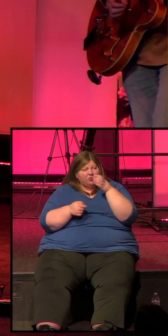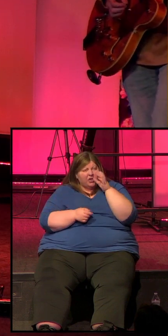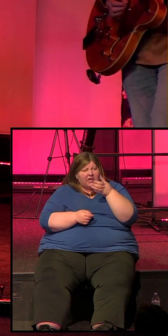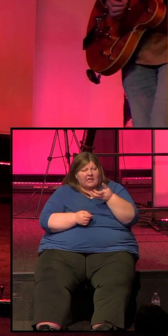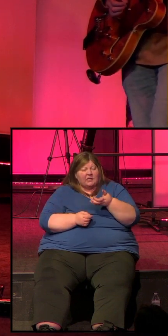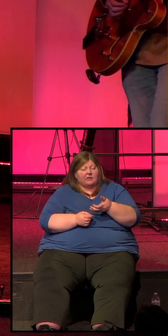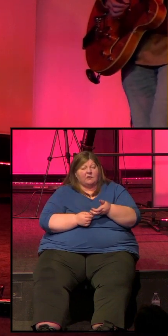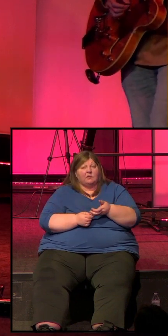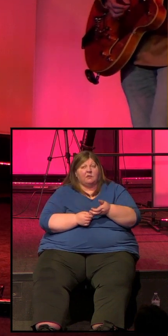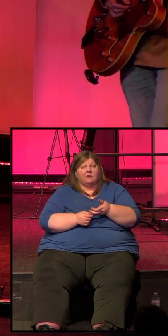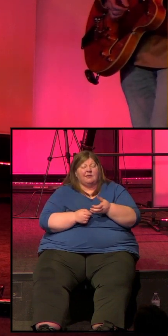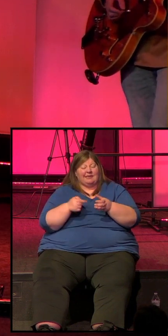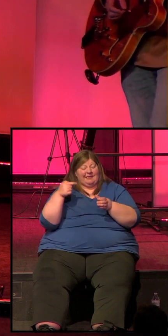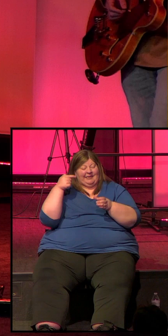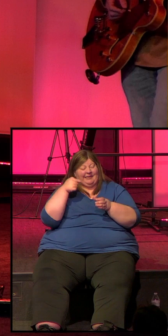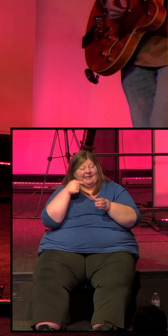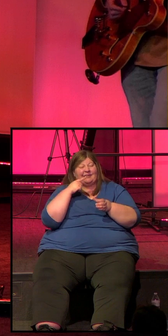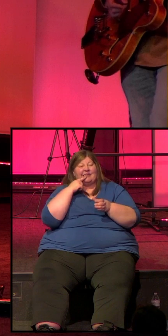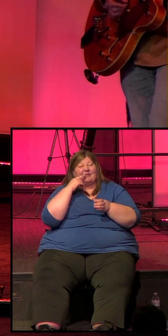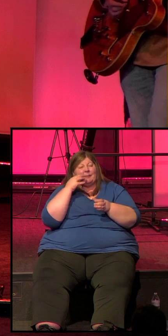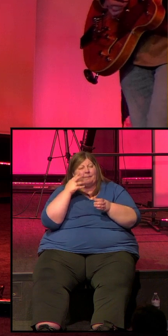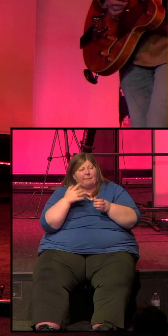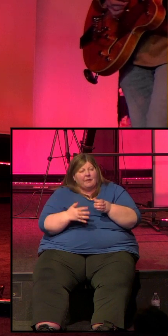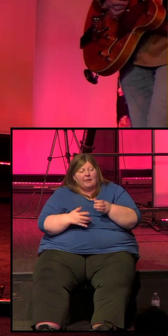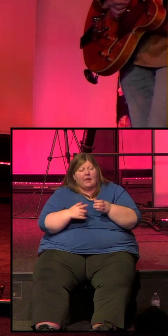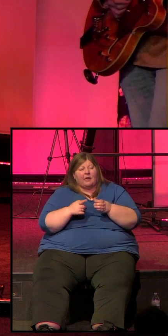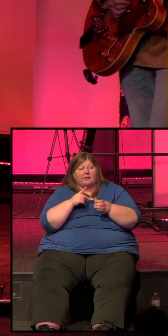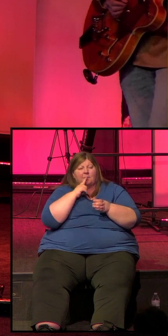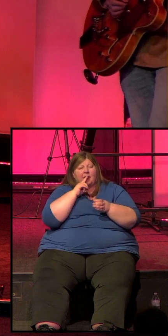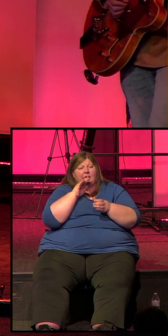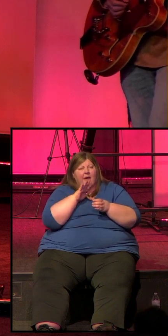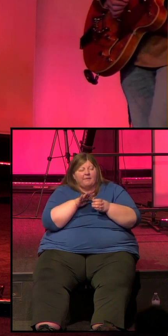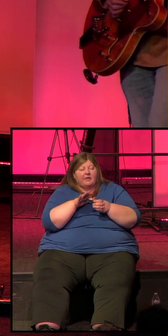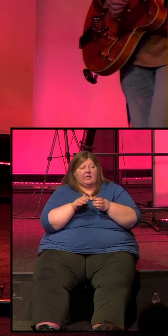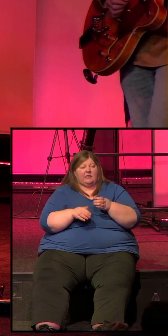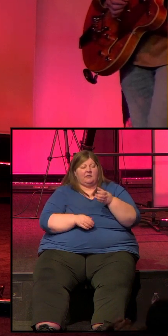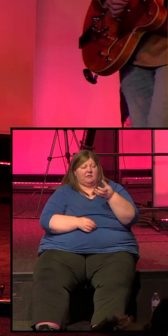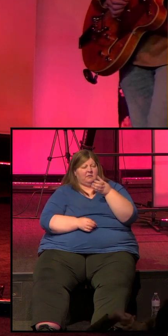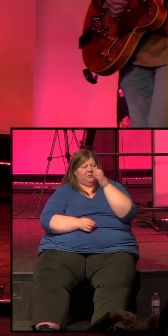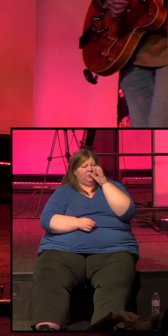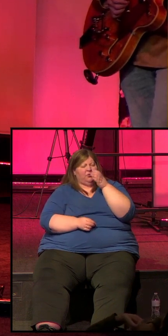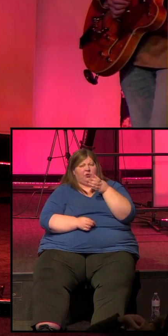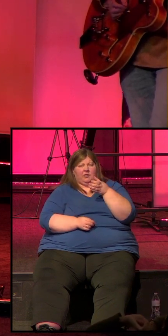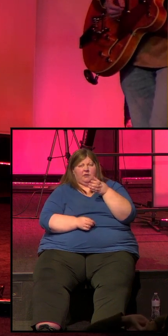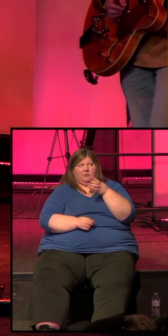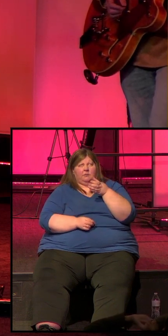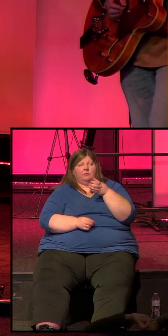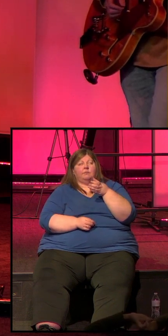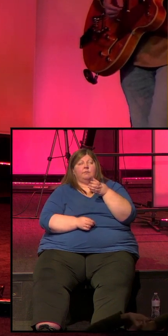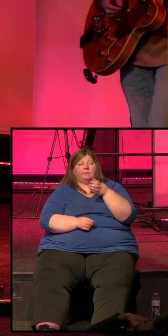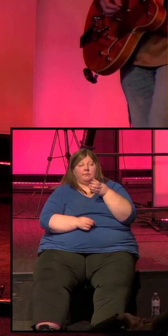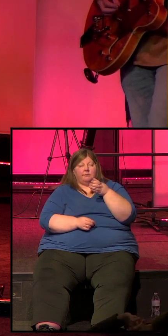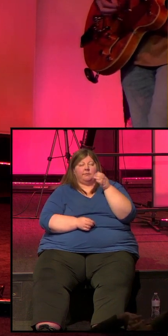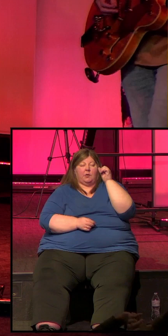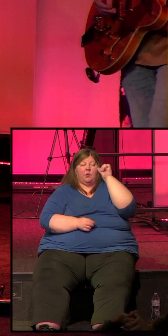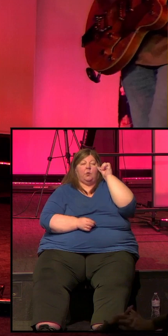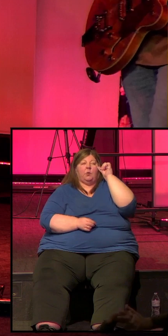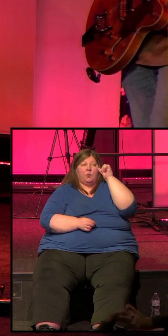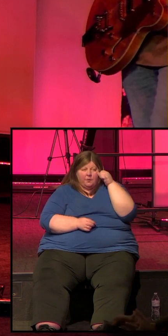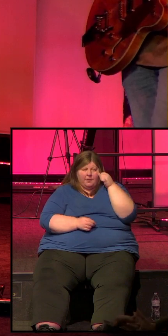when you drink this, this is the blood of my covenant. When you drink this, I want you to remember